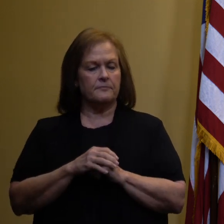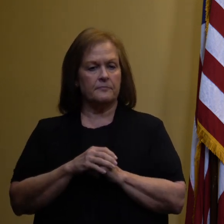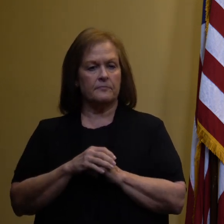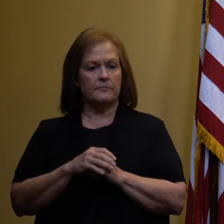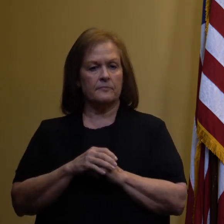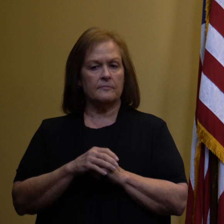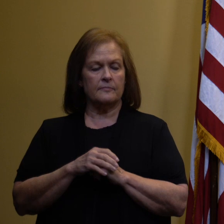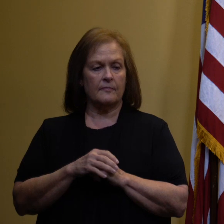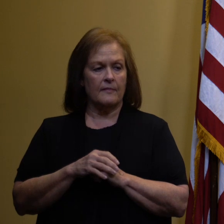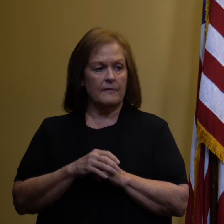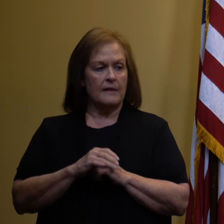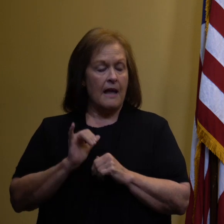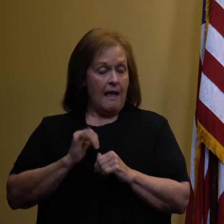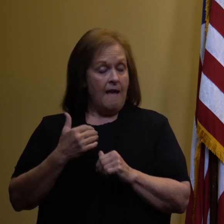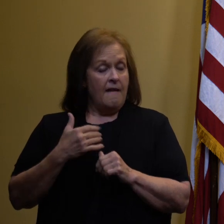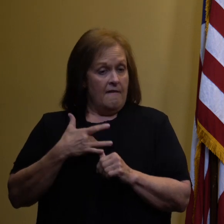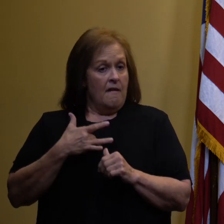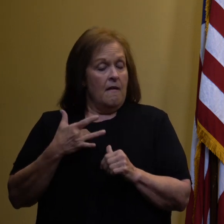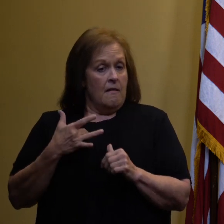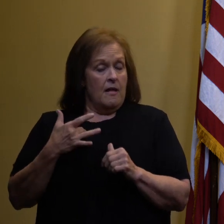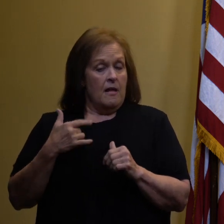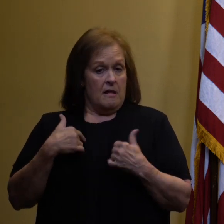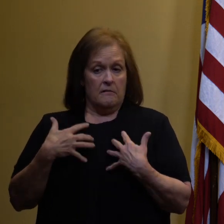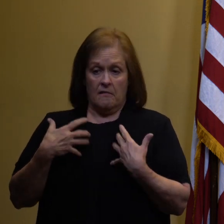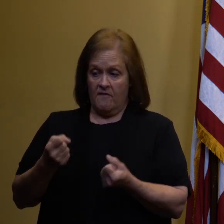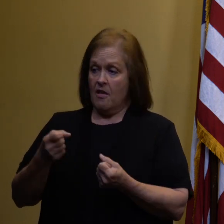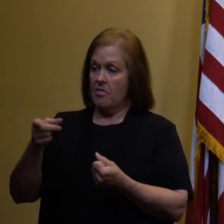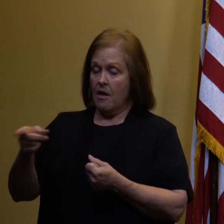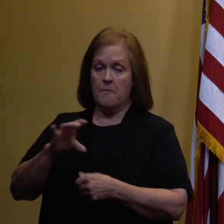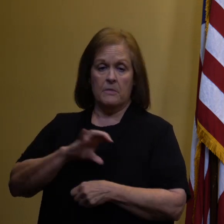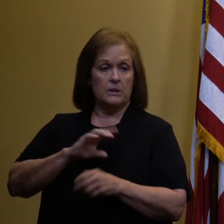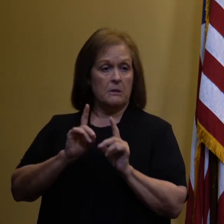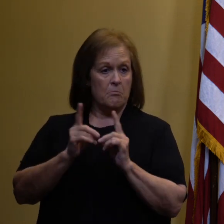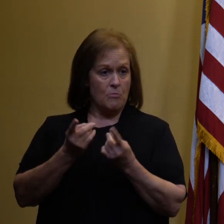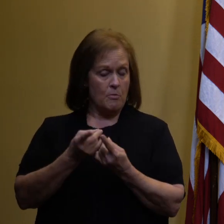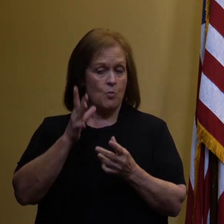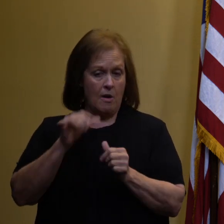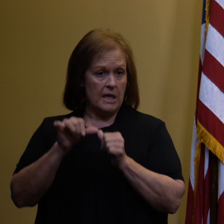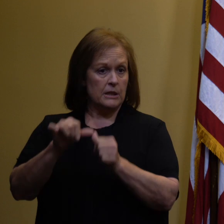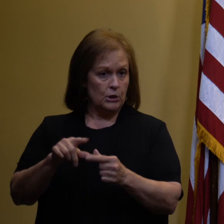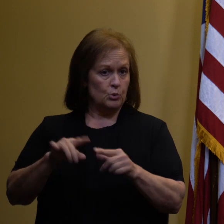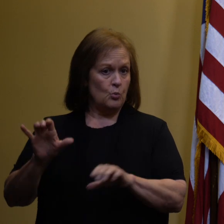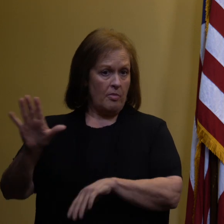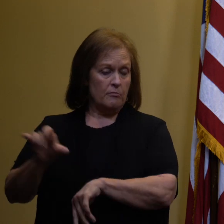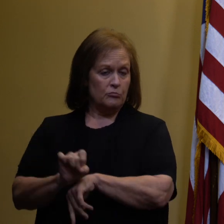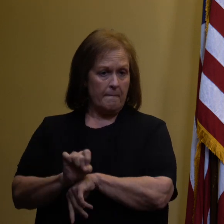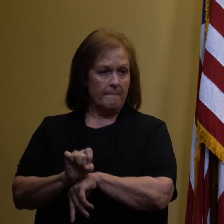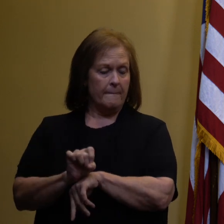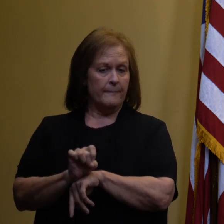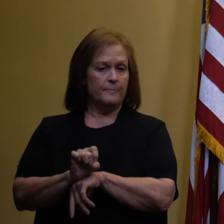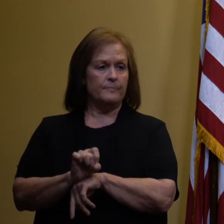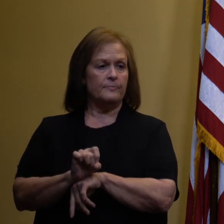So I definitely have all the confidence, I would say, in my police department to continue to do the job.